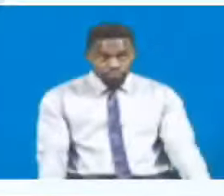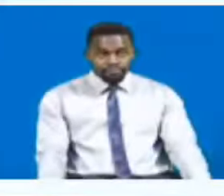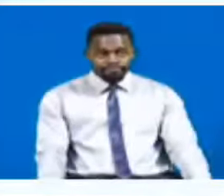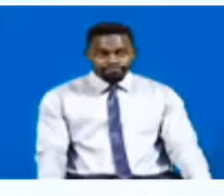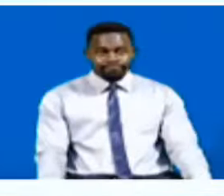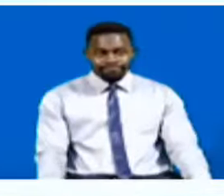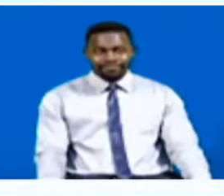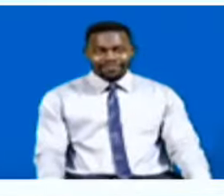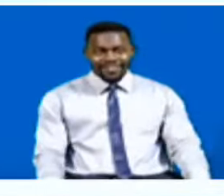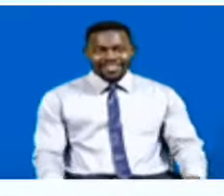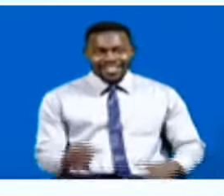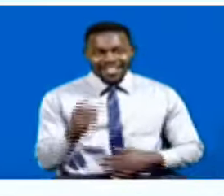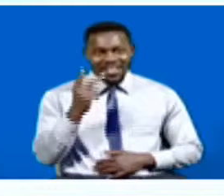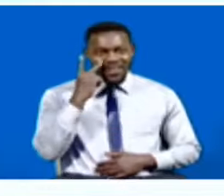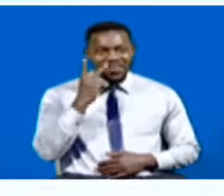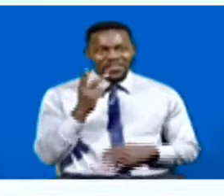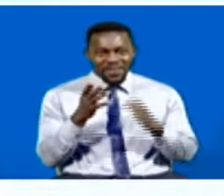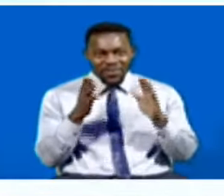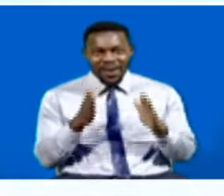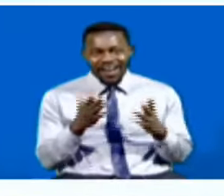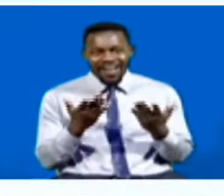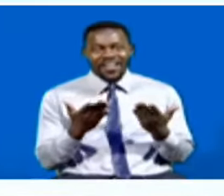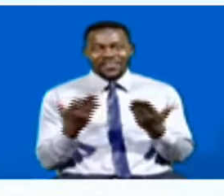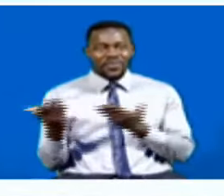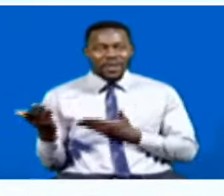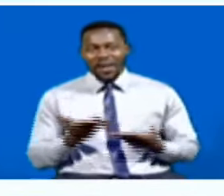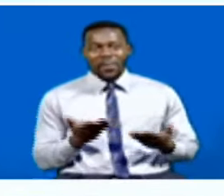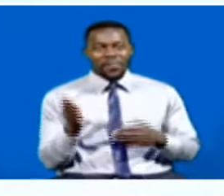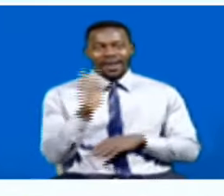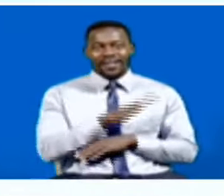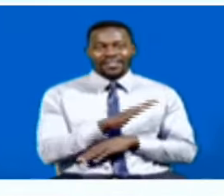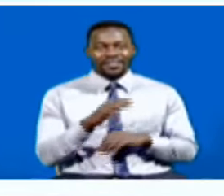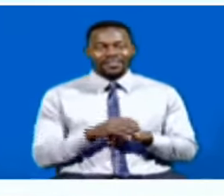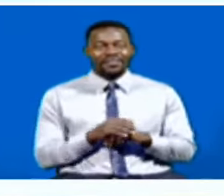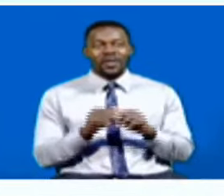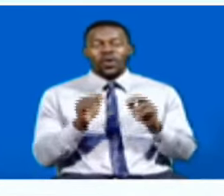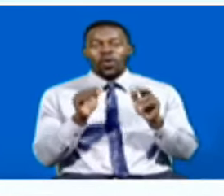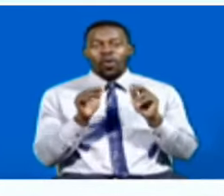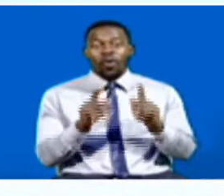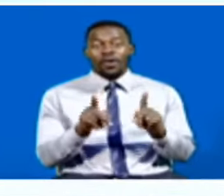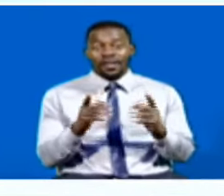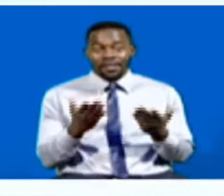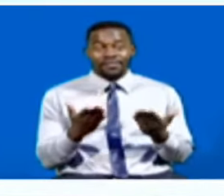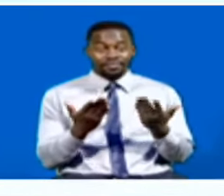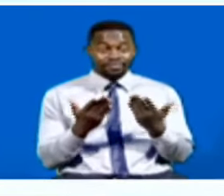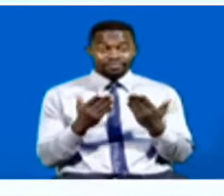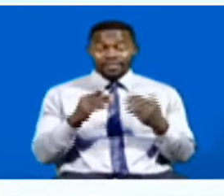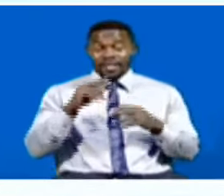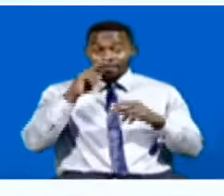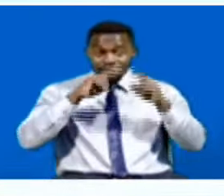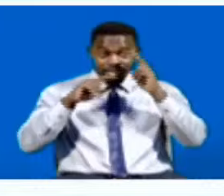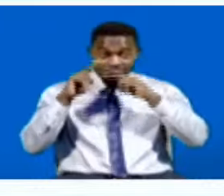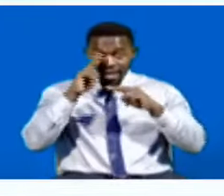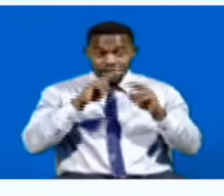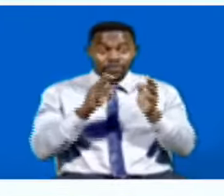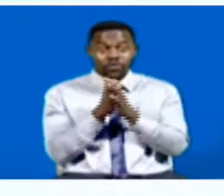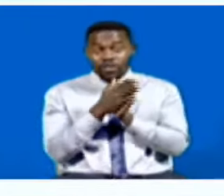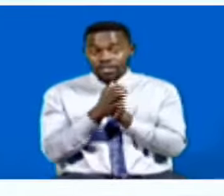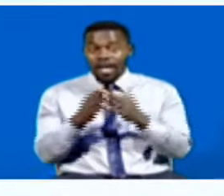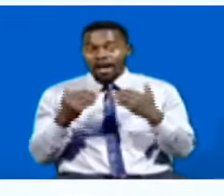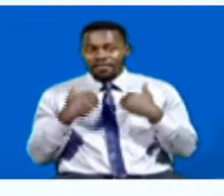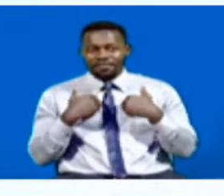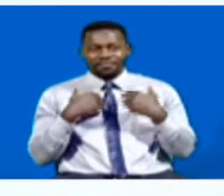Na unatazama taarifa za Dira ya Wiki, karibu tena. Katika makala ya Mirindimo, Rais William Ruto amewapa